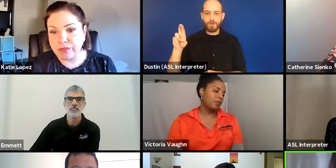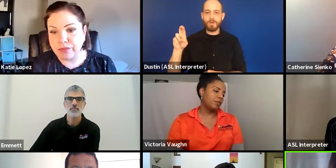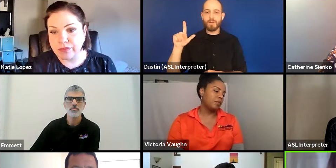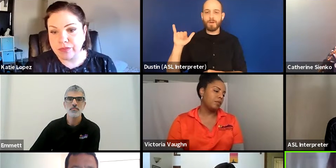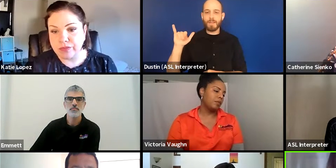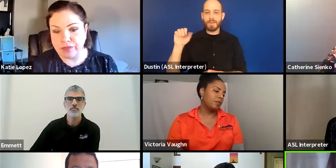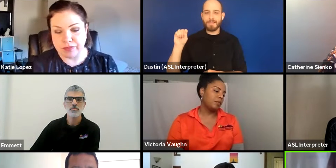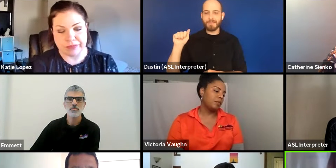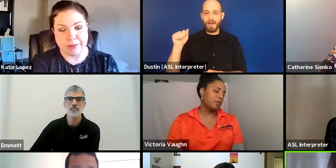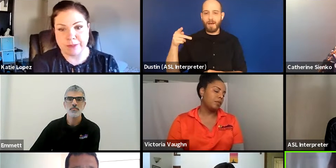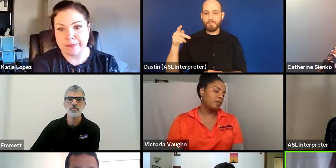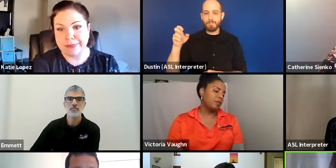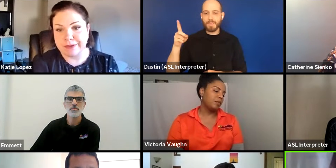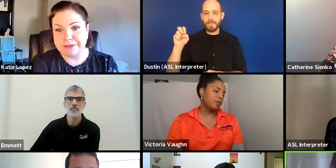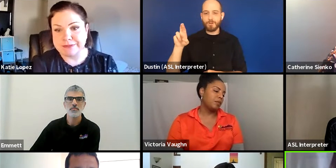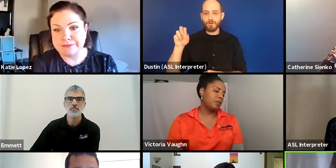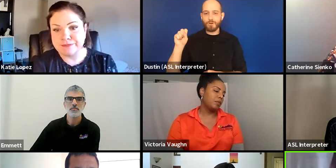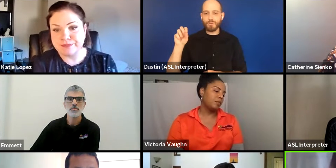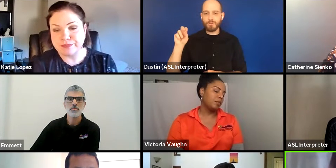Lisa Peterson,